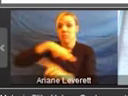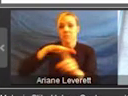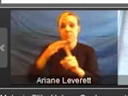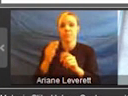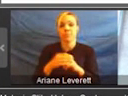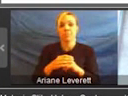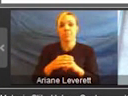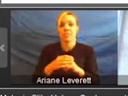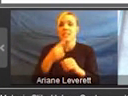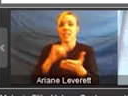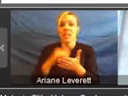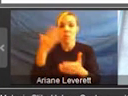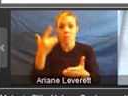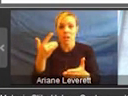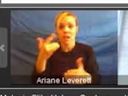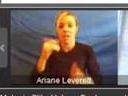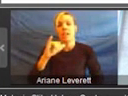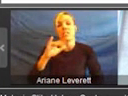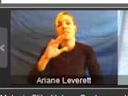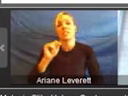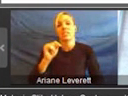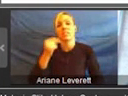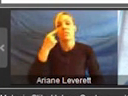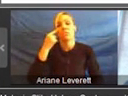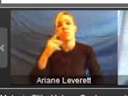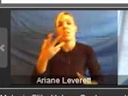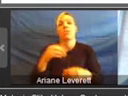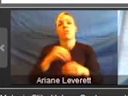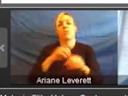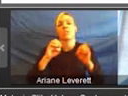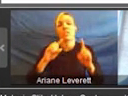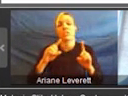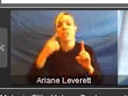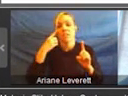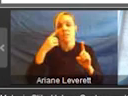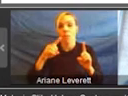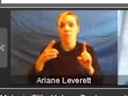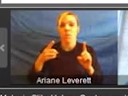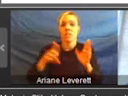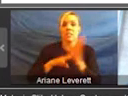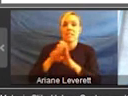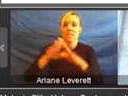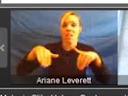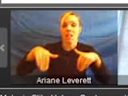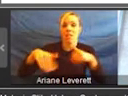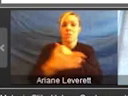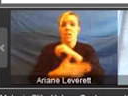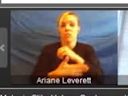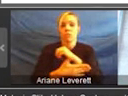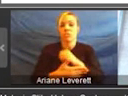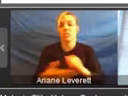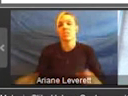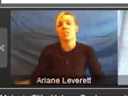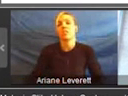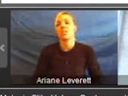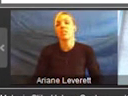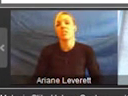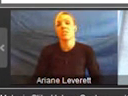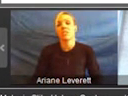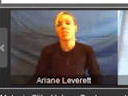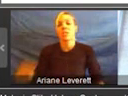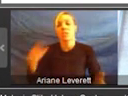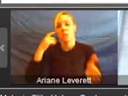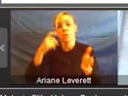for education or inclusive education in the developing context, you will see that there a lot of